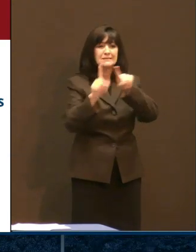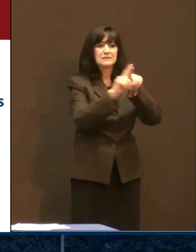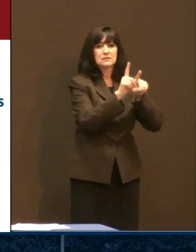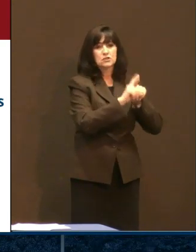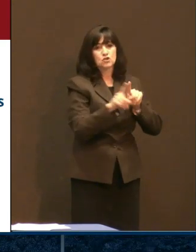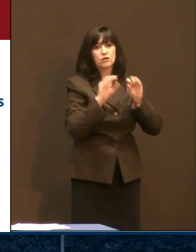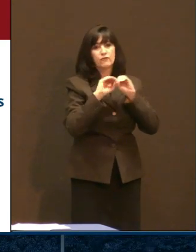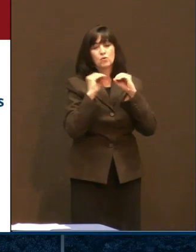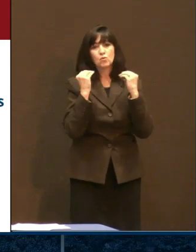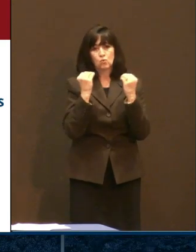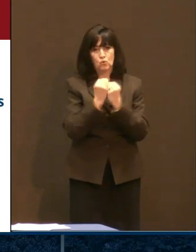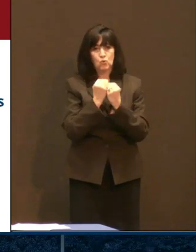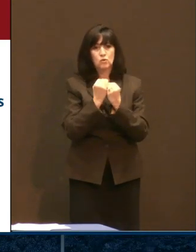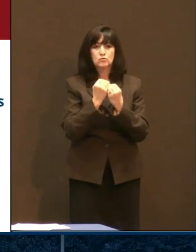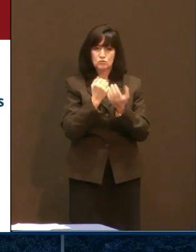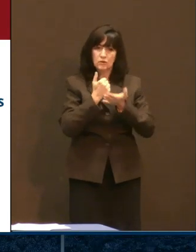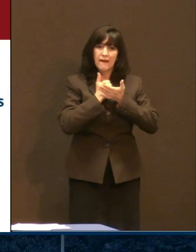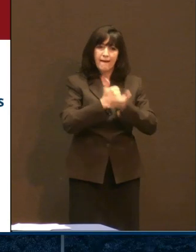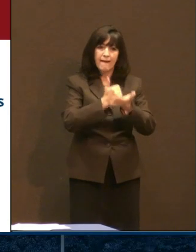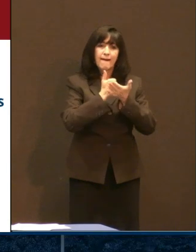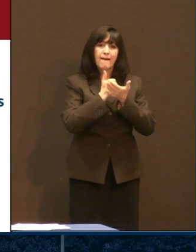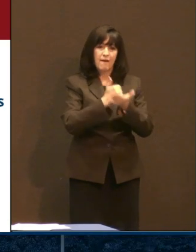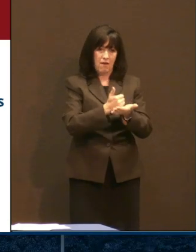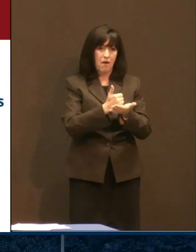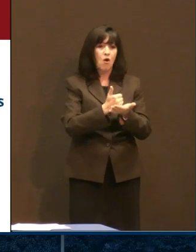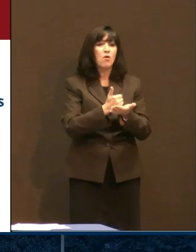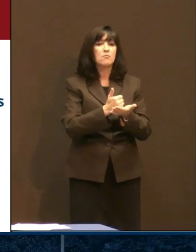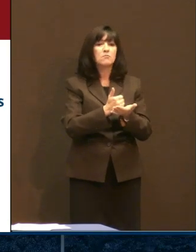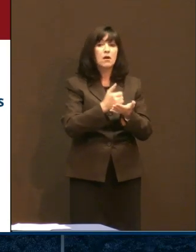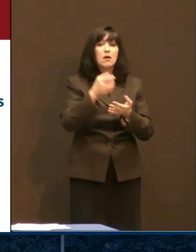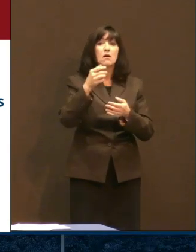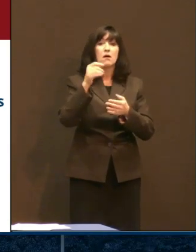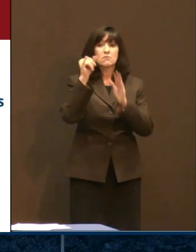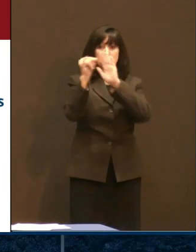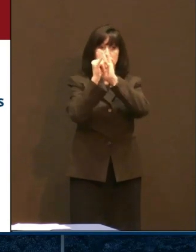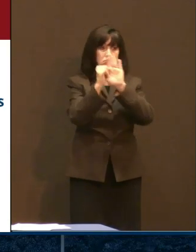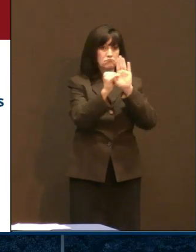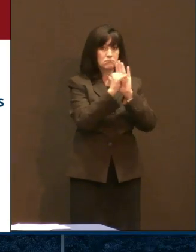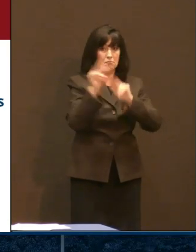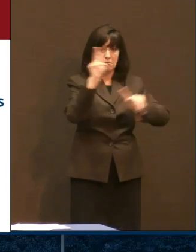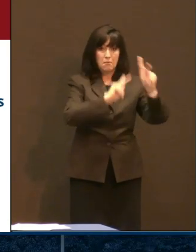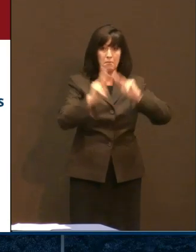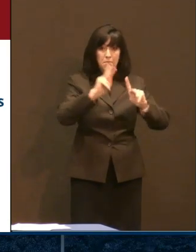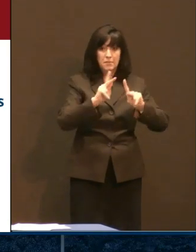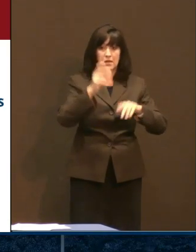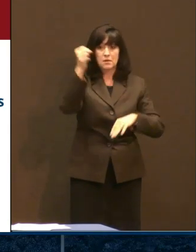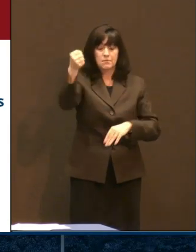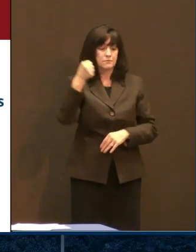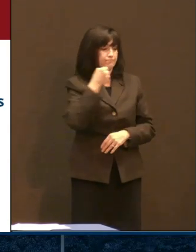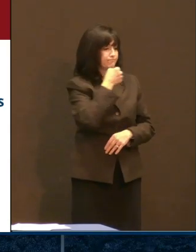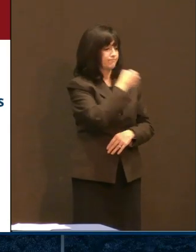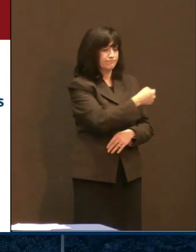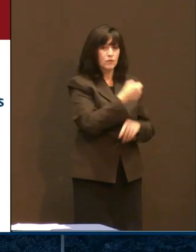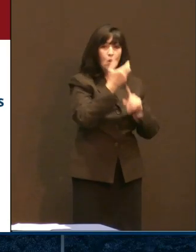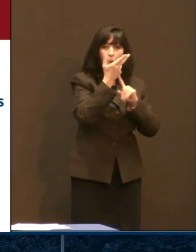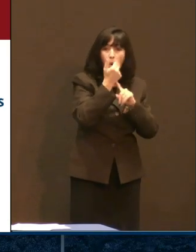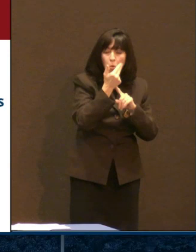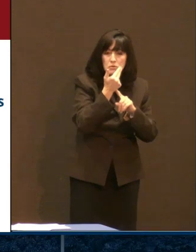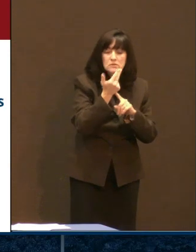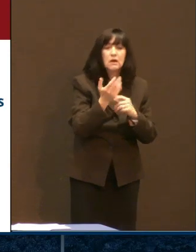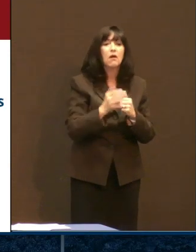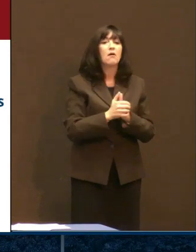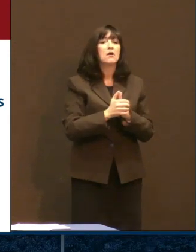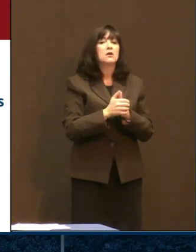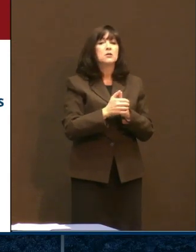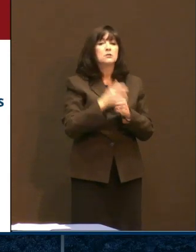individuals in the last month that have been placed, usually in a hotel type environment, to be taken out of an area where they were